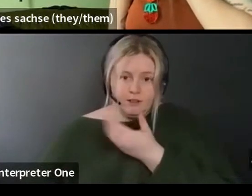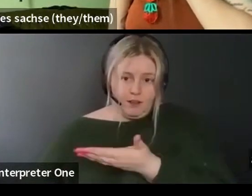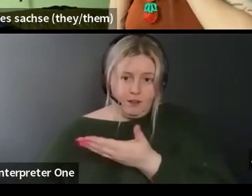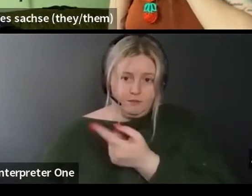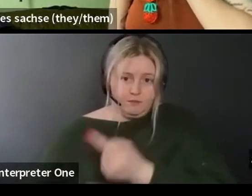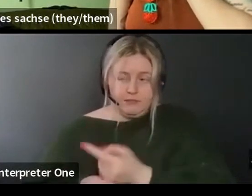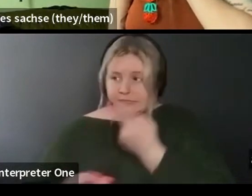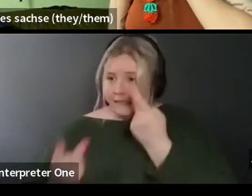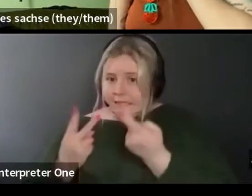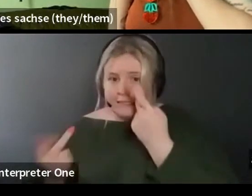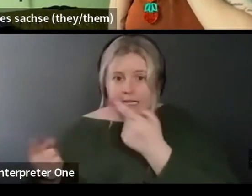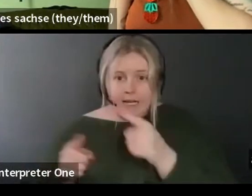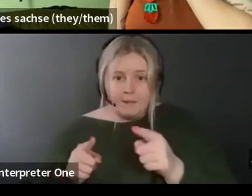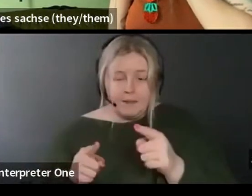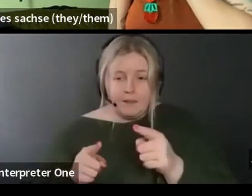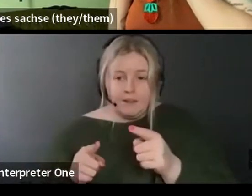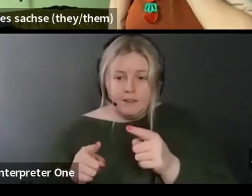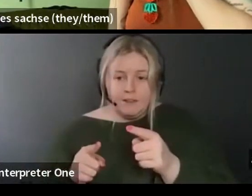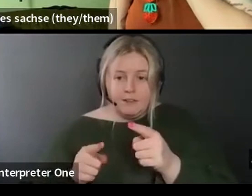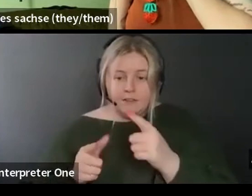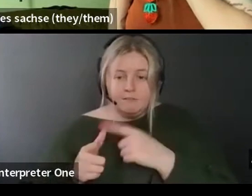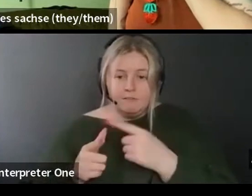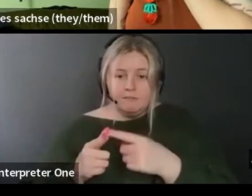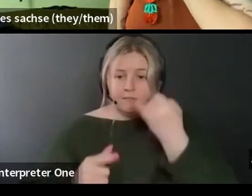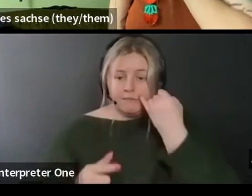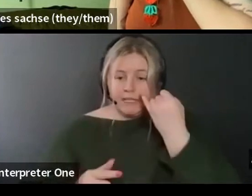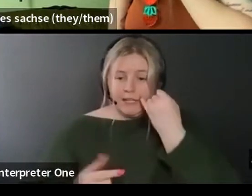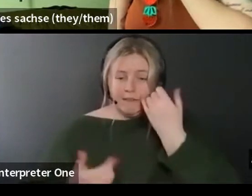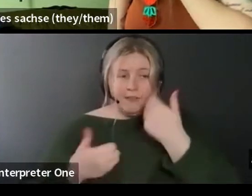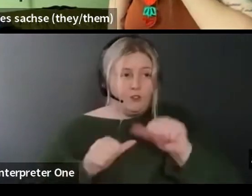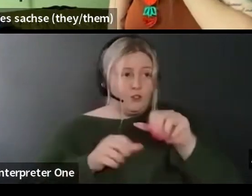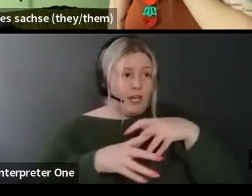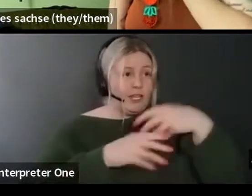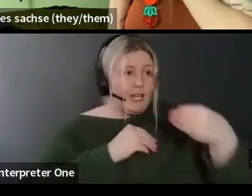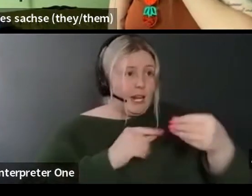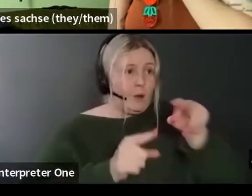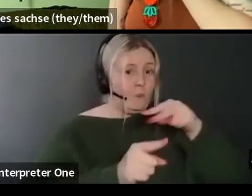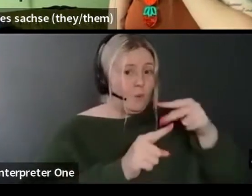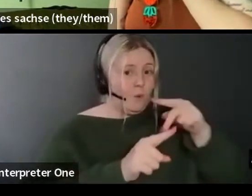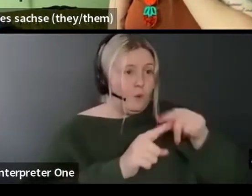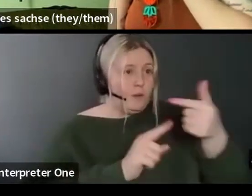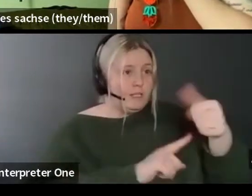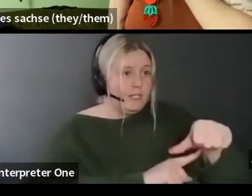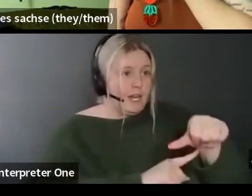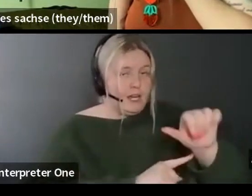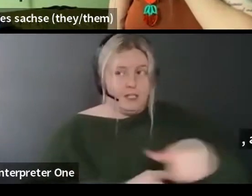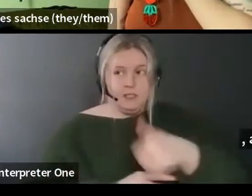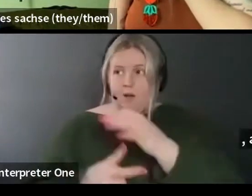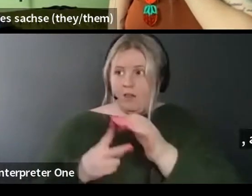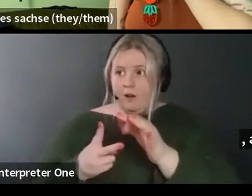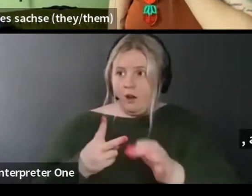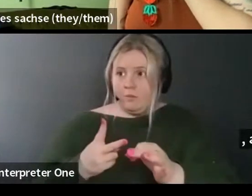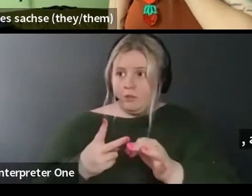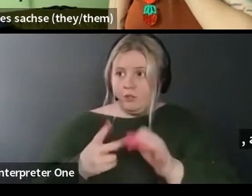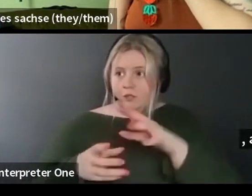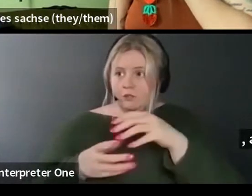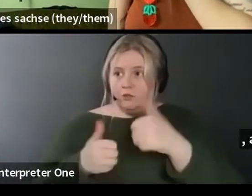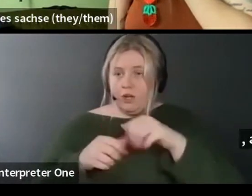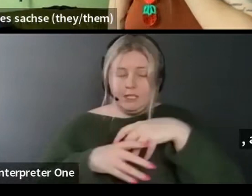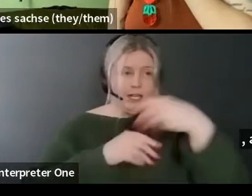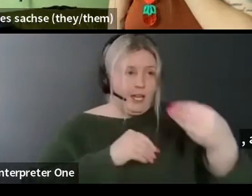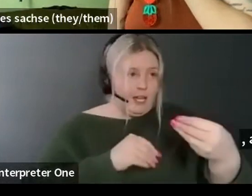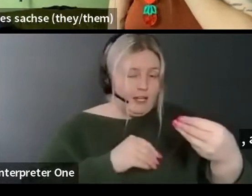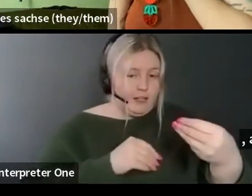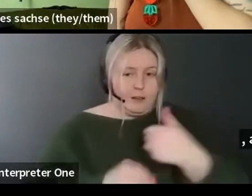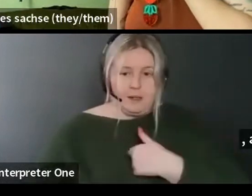some point, I don't know, like when people get refused parole and they present you with another option to exit that space, I'm not even